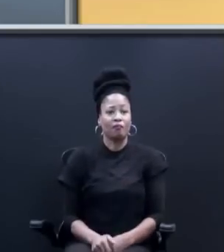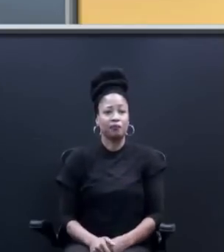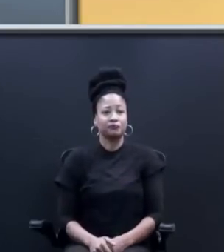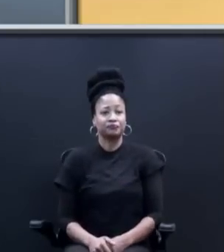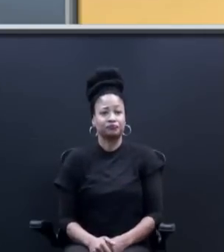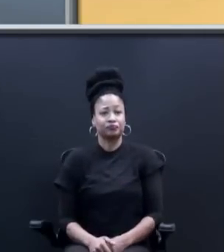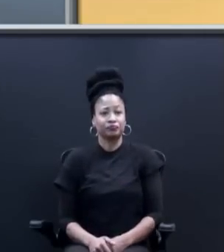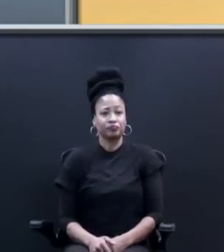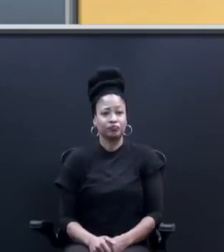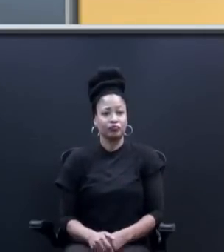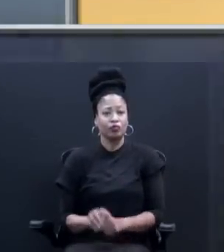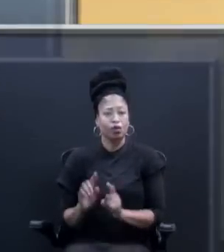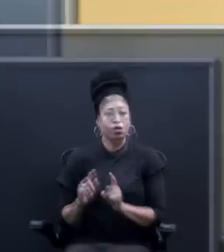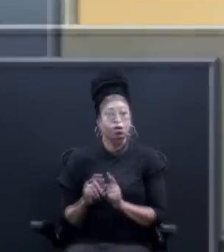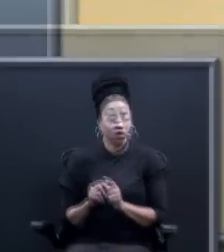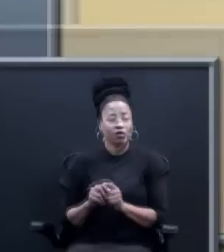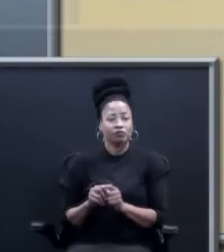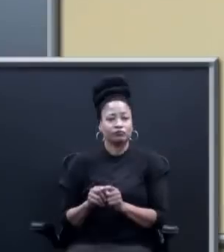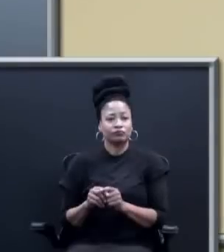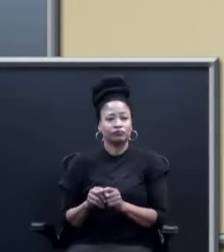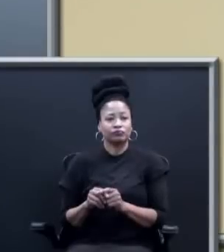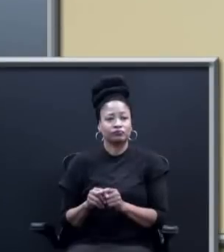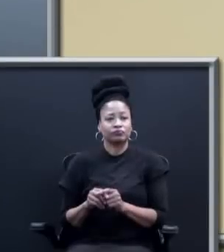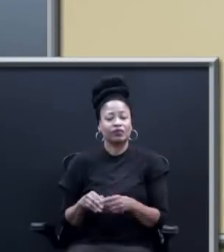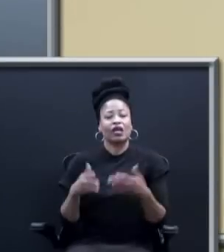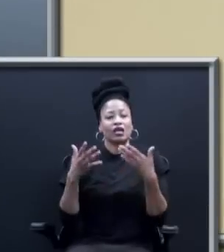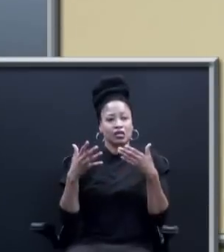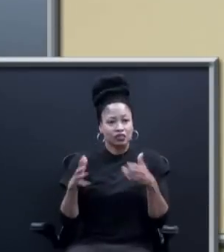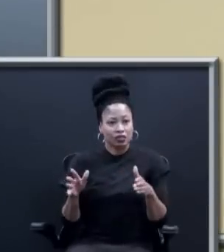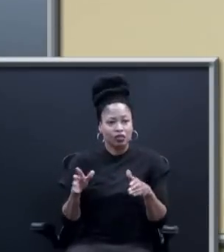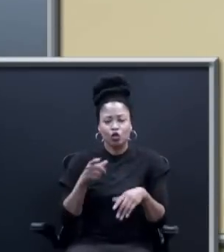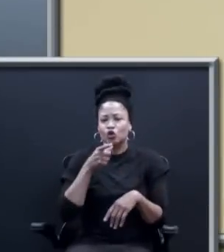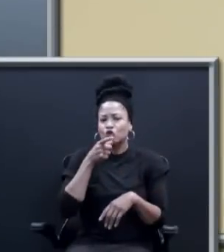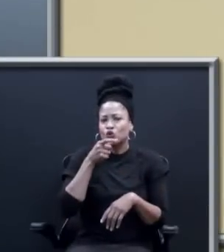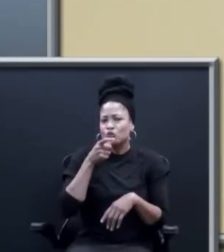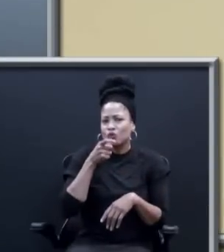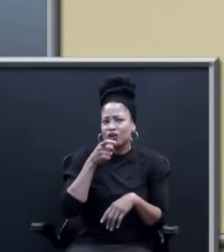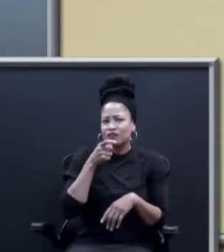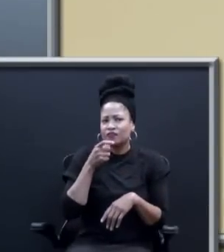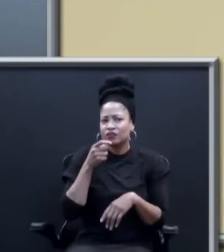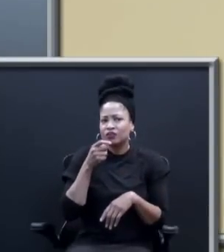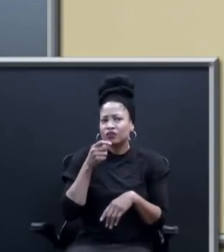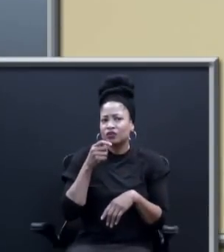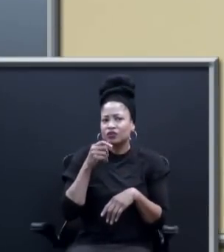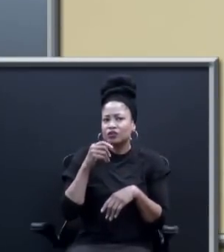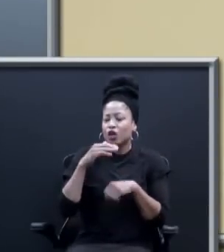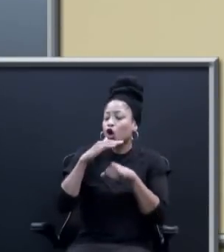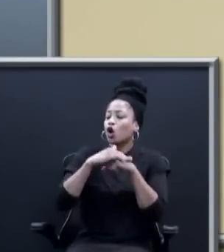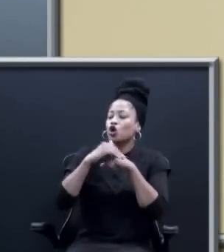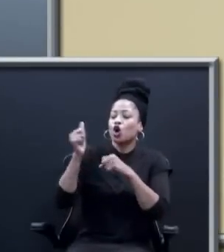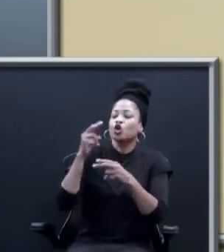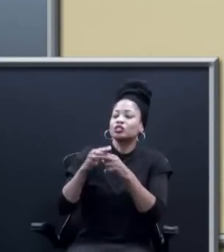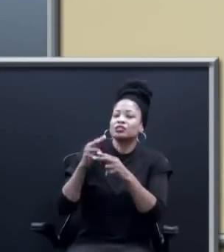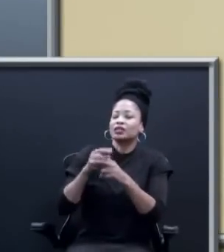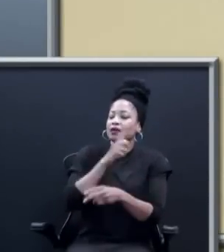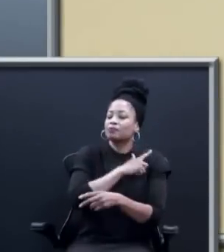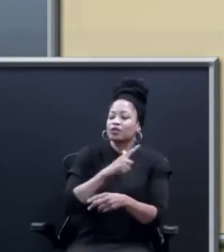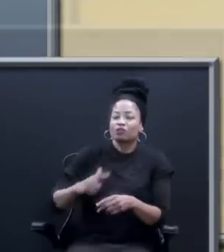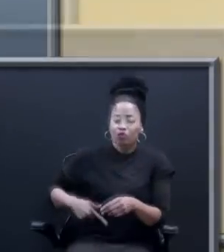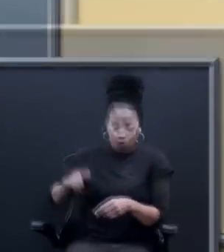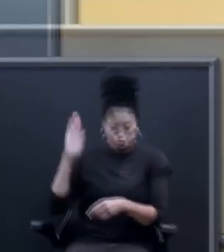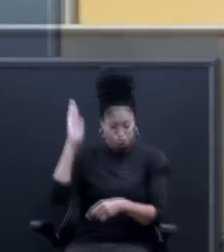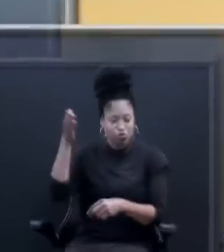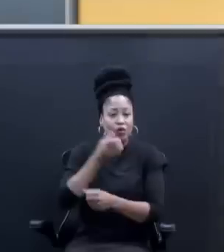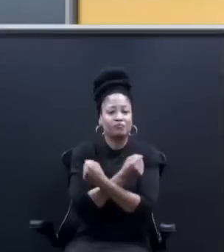Go ahead. And it shall come to pass that whosoever shall call on the name of the Lord shall be saved. That's what I like about this